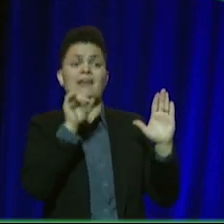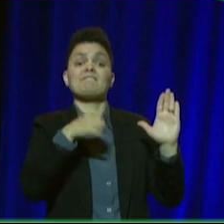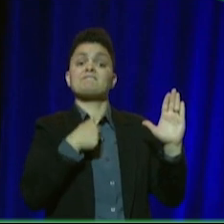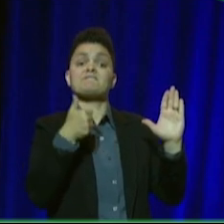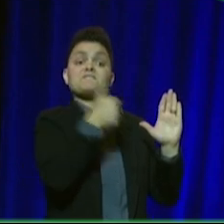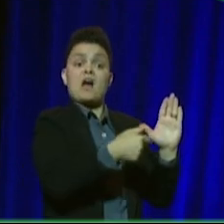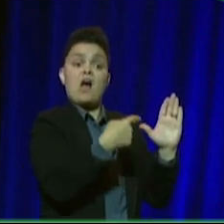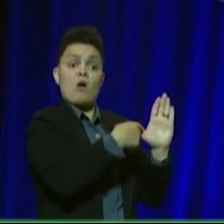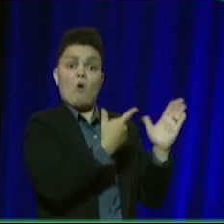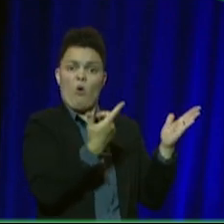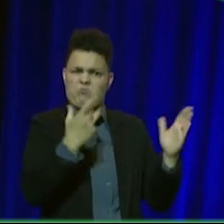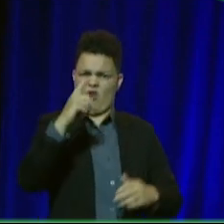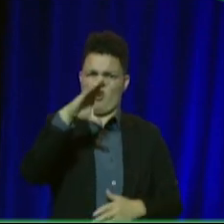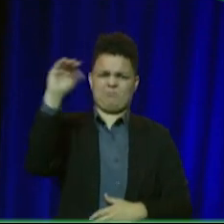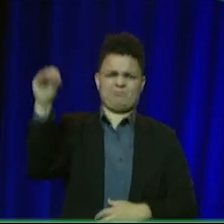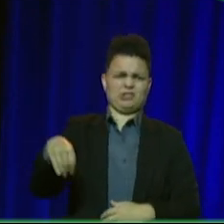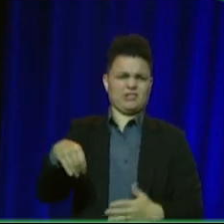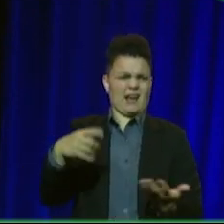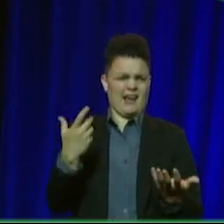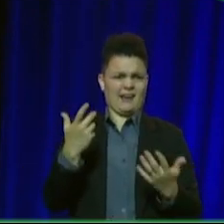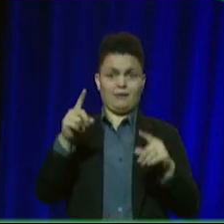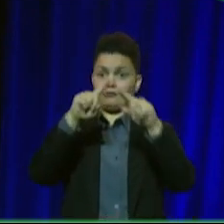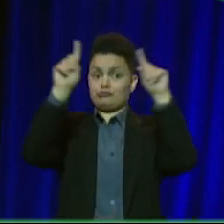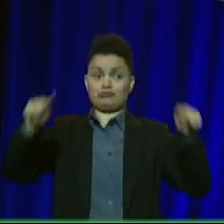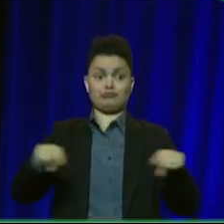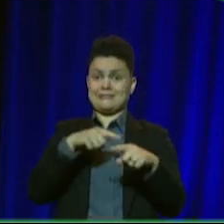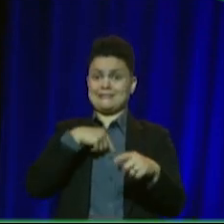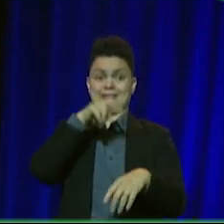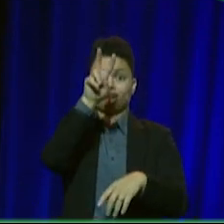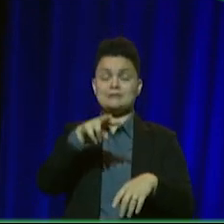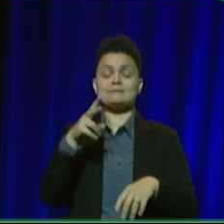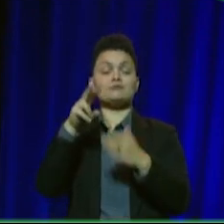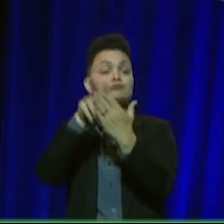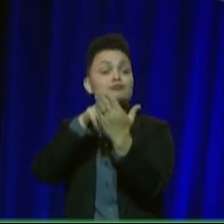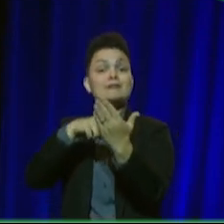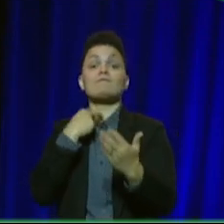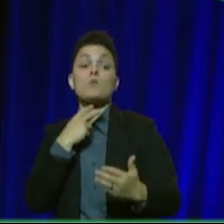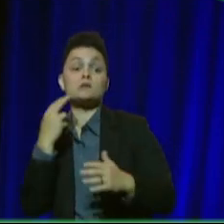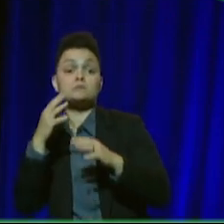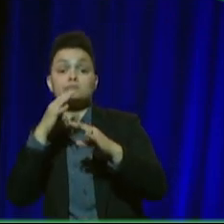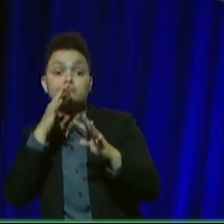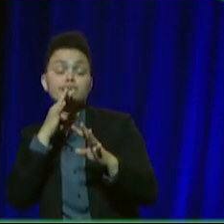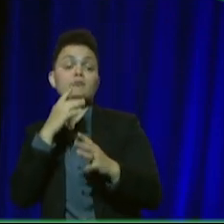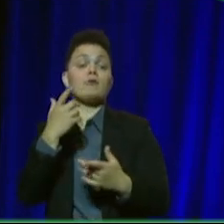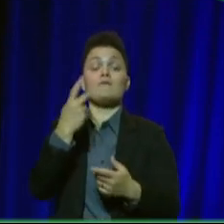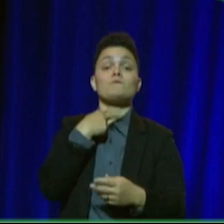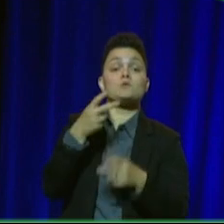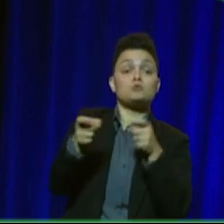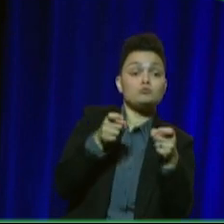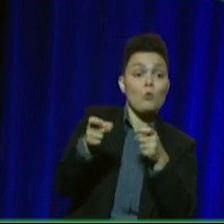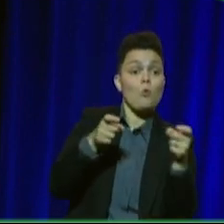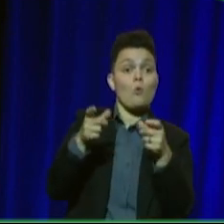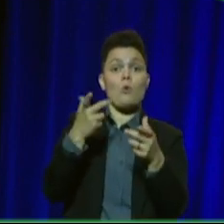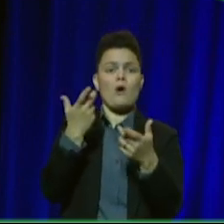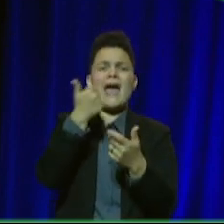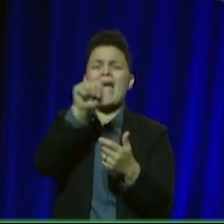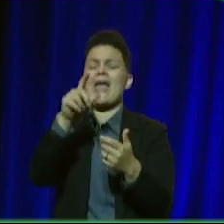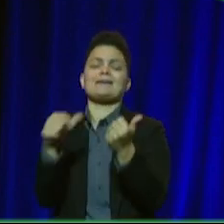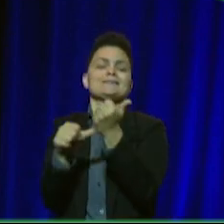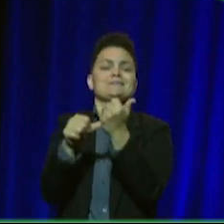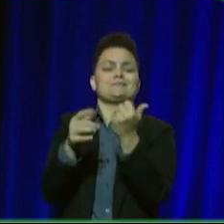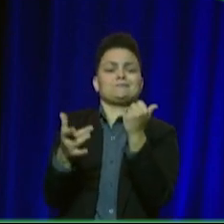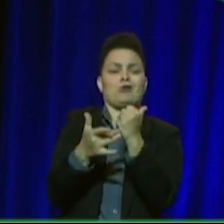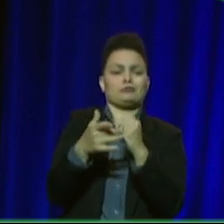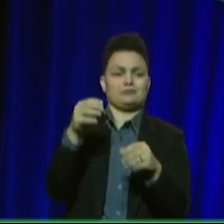screen readers and keyboards and voice control and other kinds of assistive technologies. Now, don't get me wrong. I'm